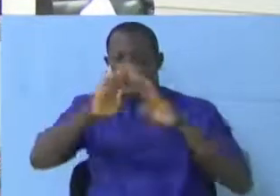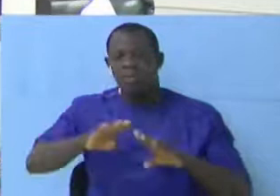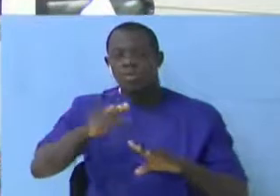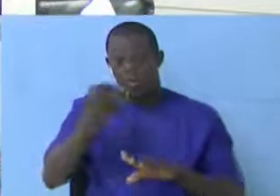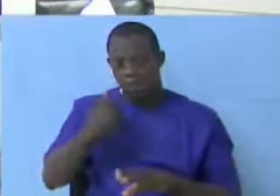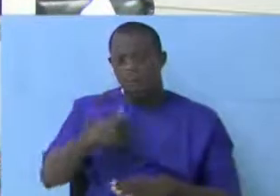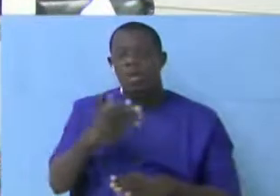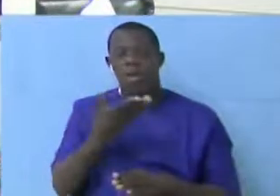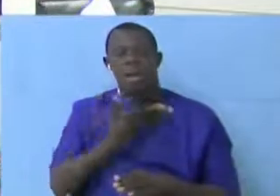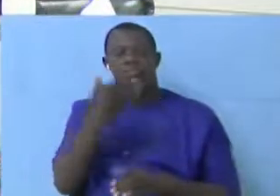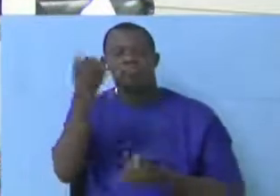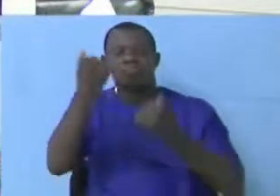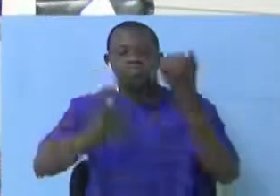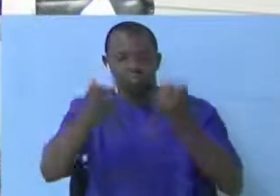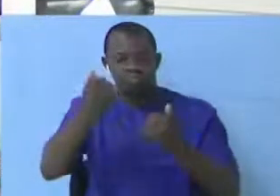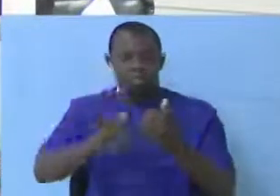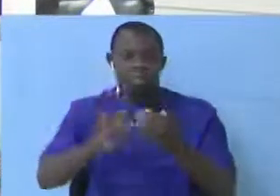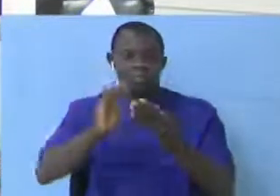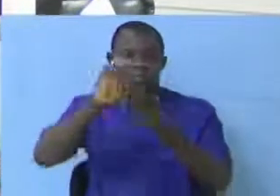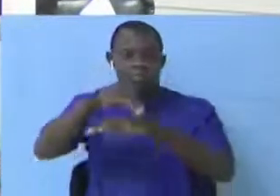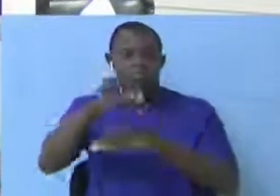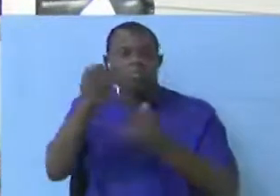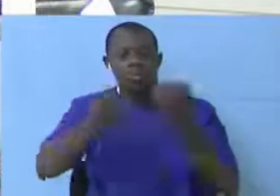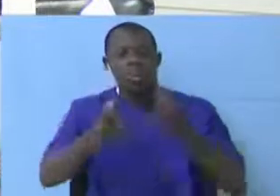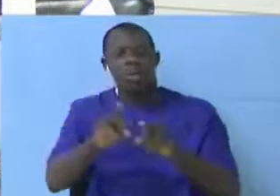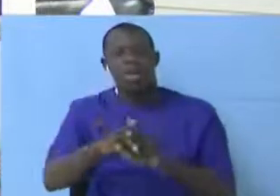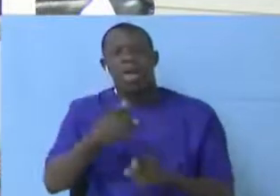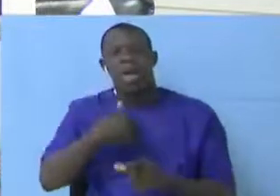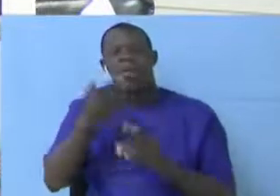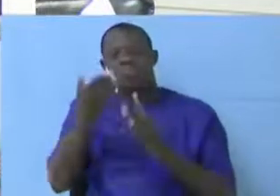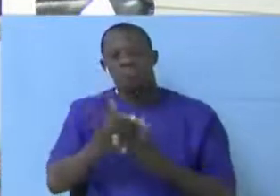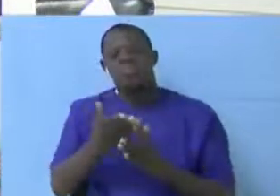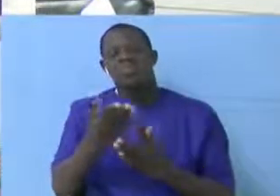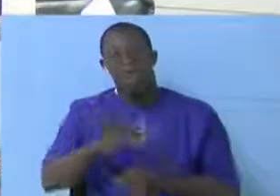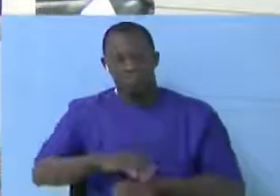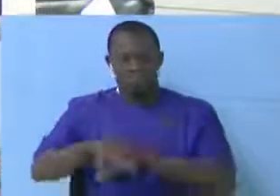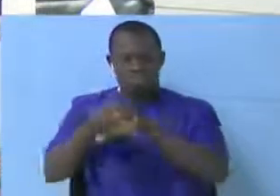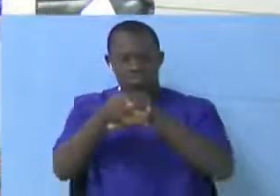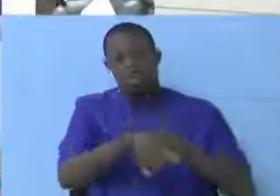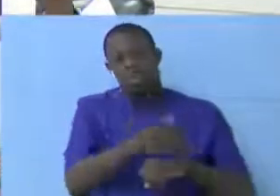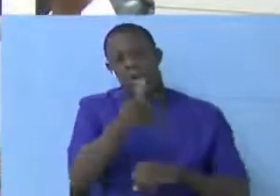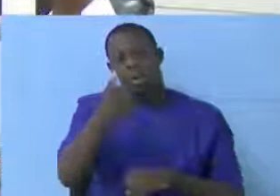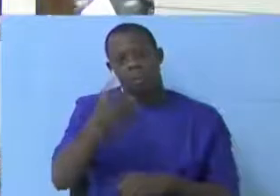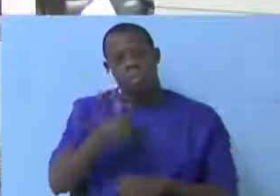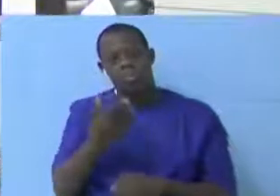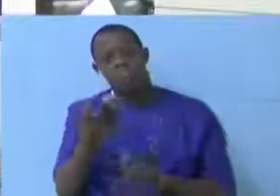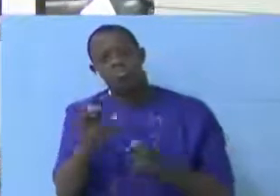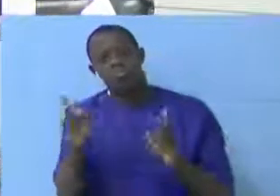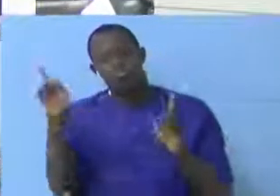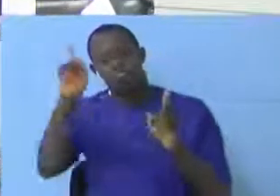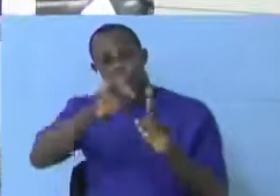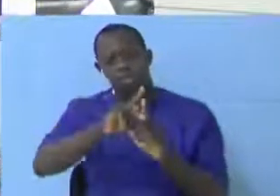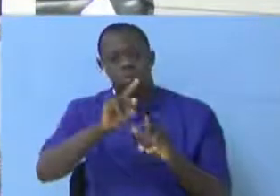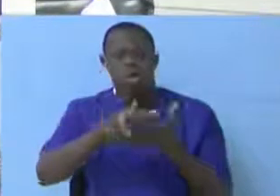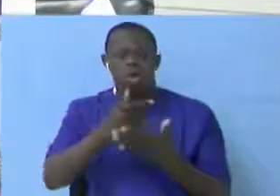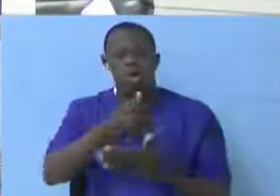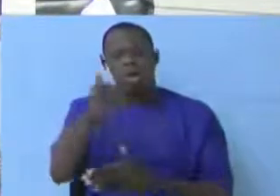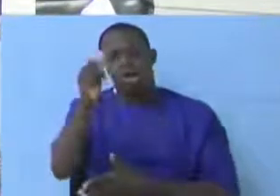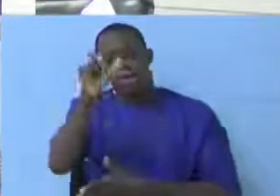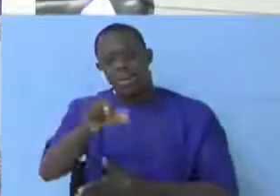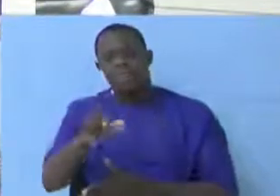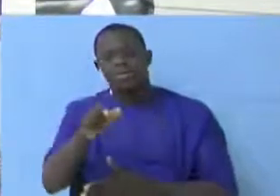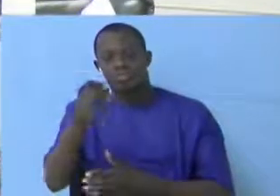guard I want to believe they took some to Kotu. Or probably somebody else took them to court. But